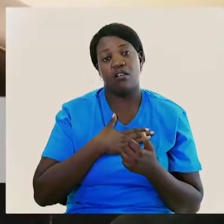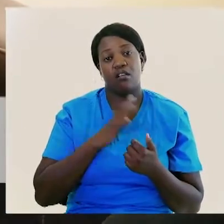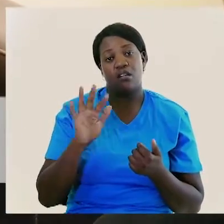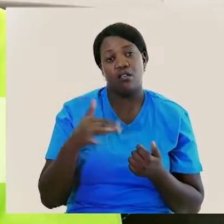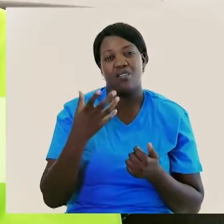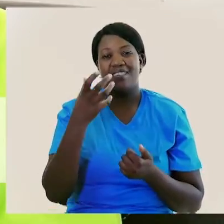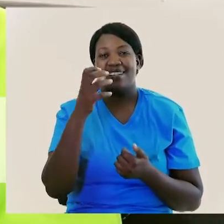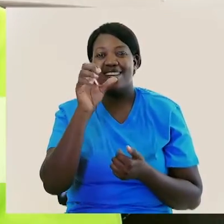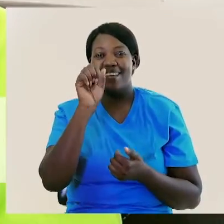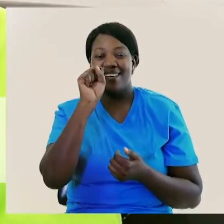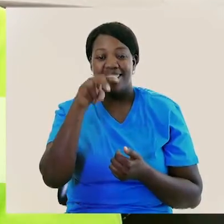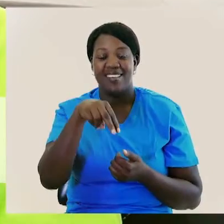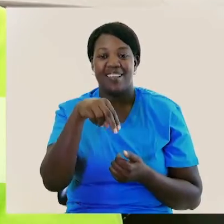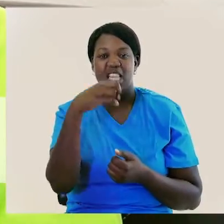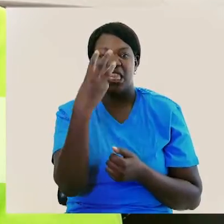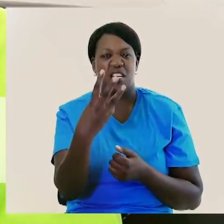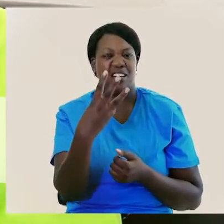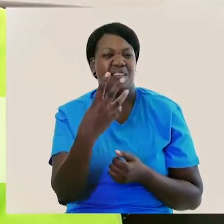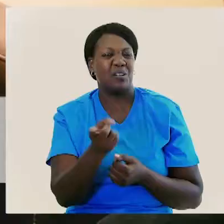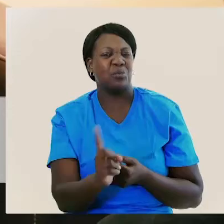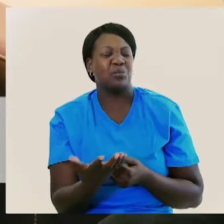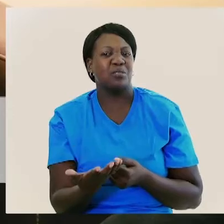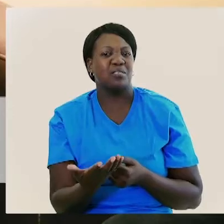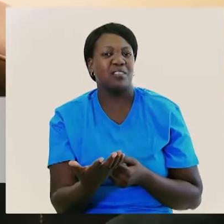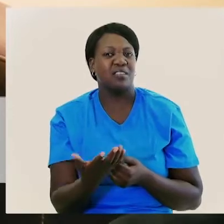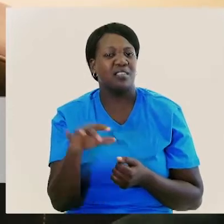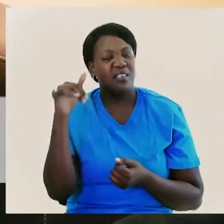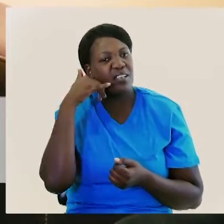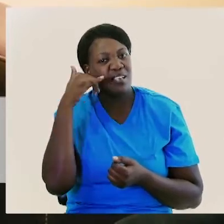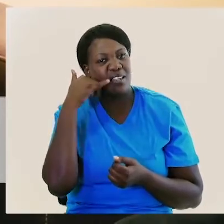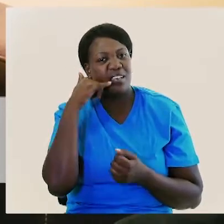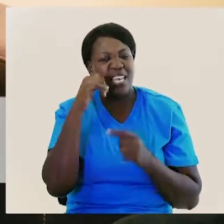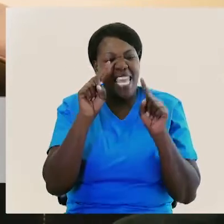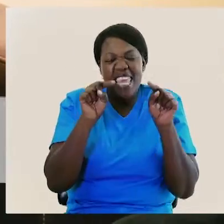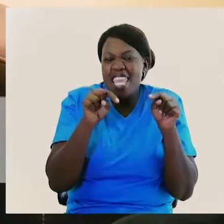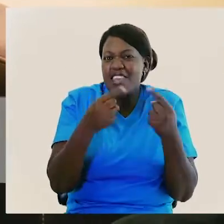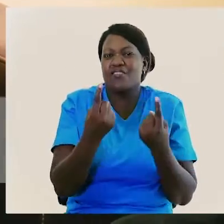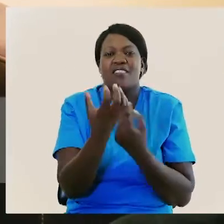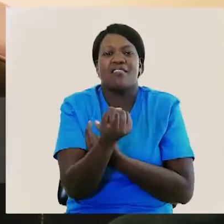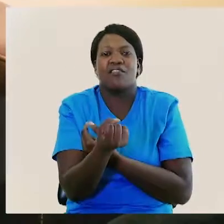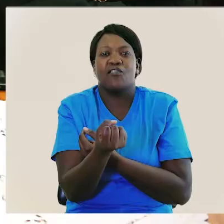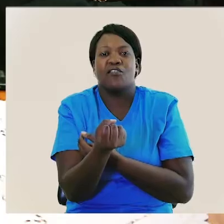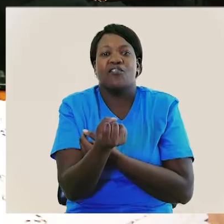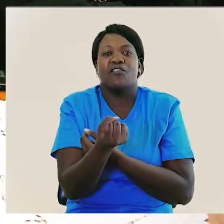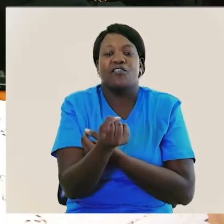an S3. What's that? It's a cell phone that has almost everything.